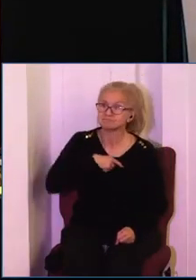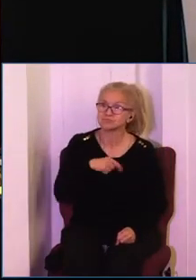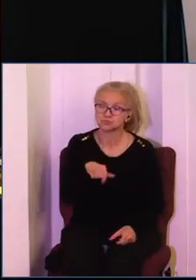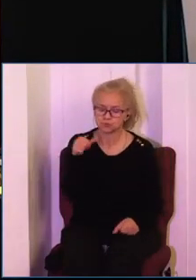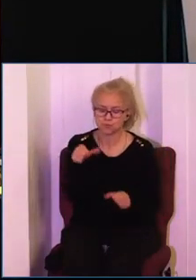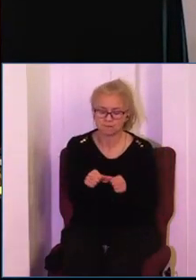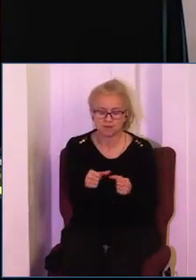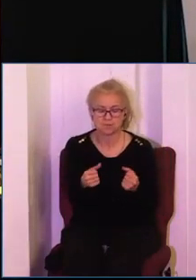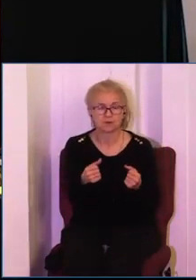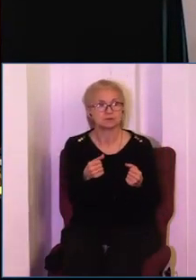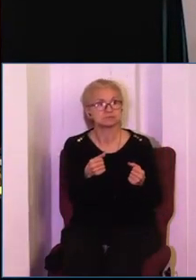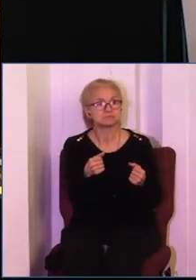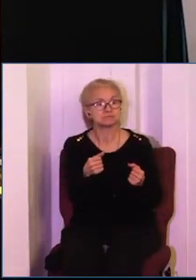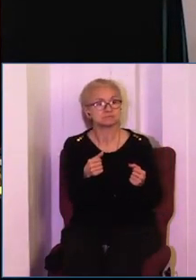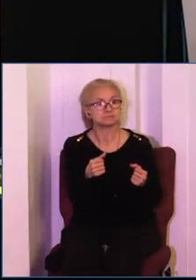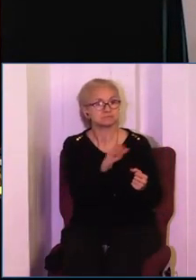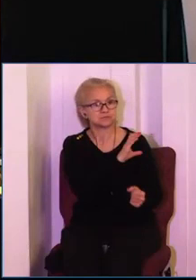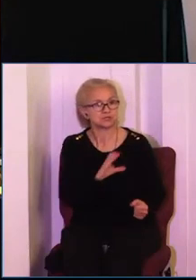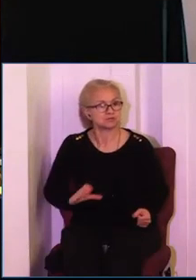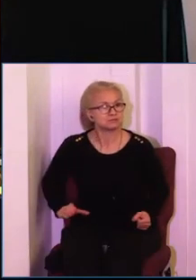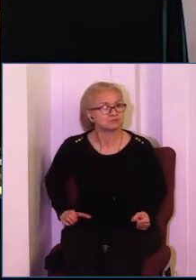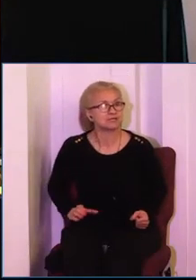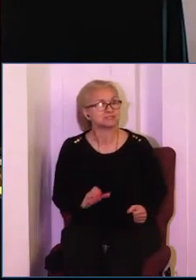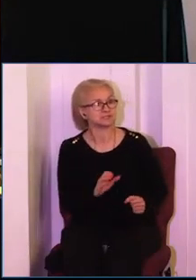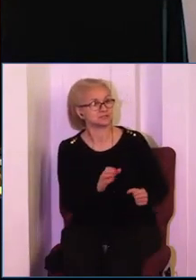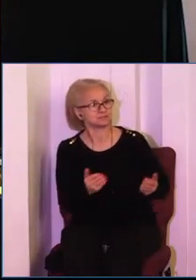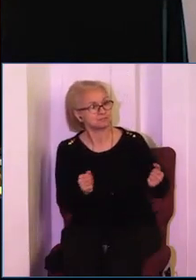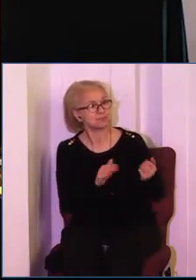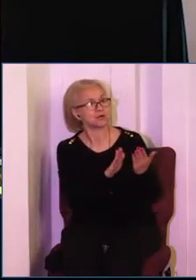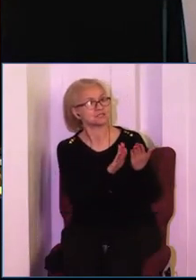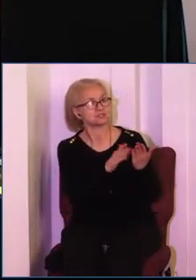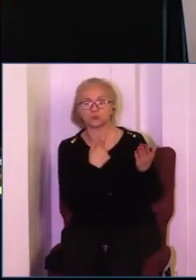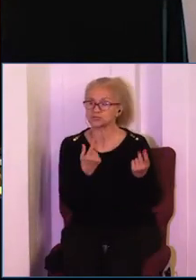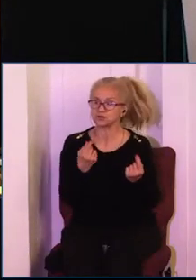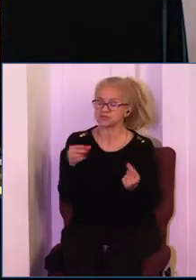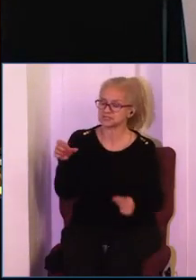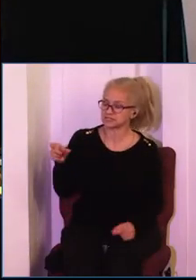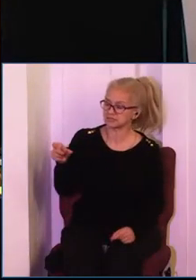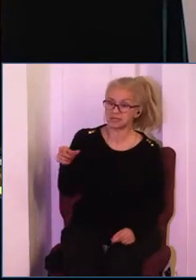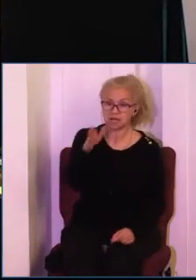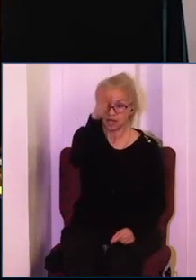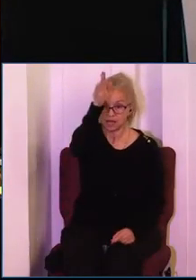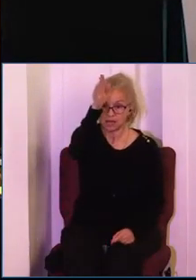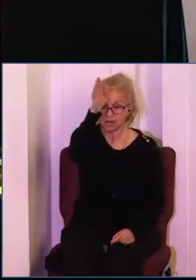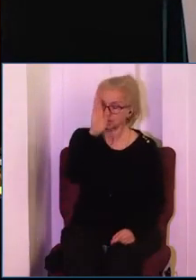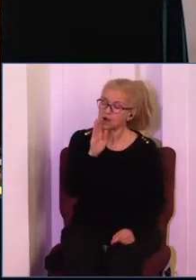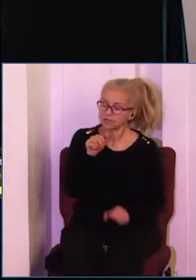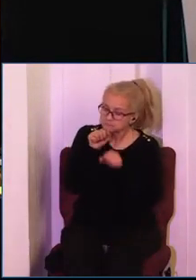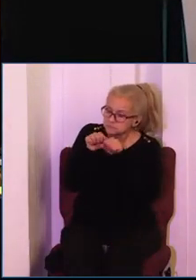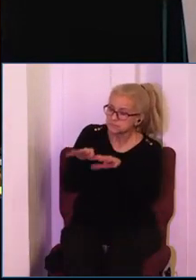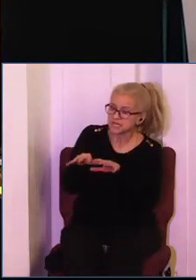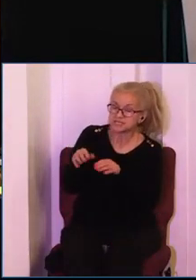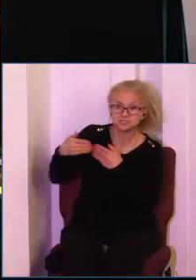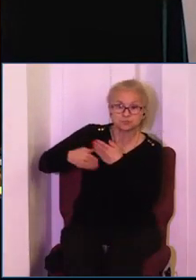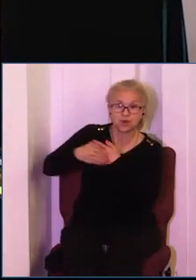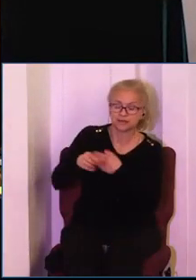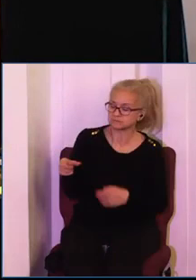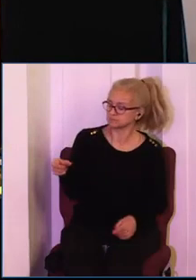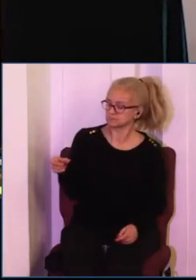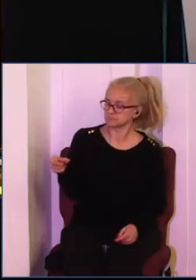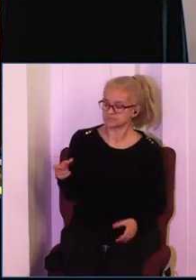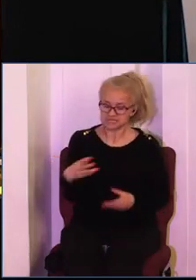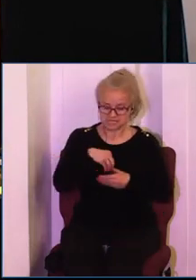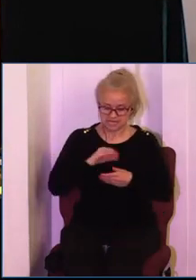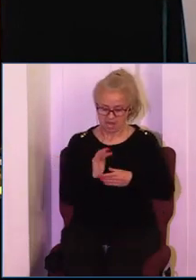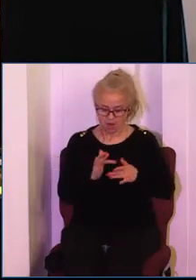remember Christ's presence, we do this. God, consecrate this bread as it becomes in our